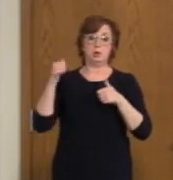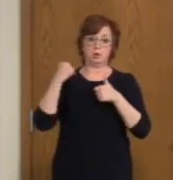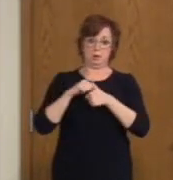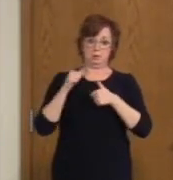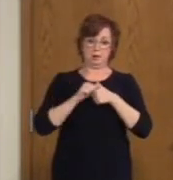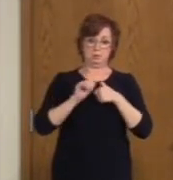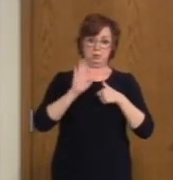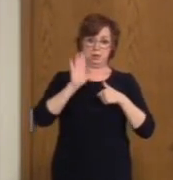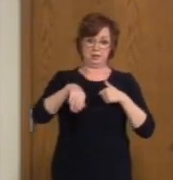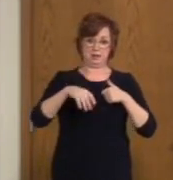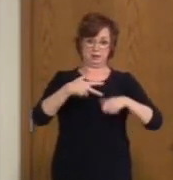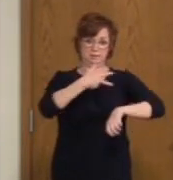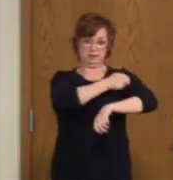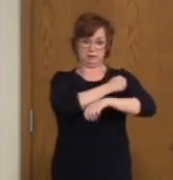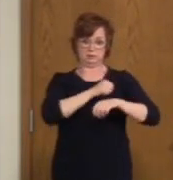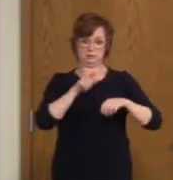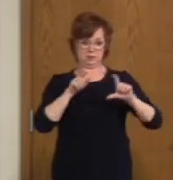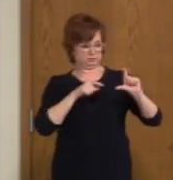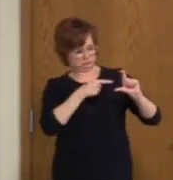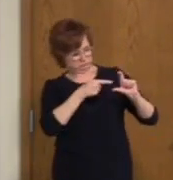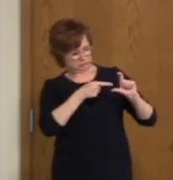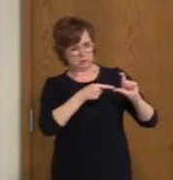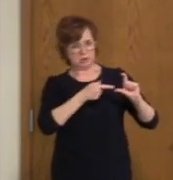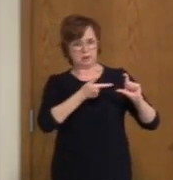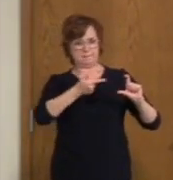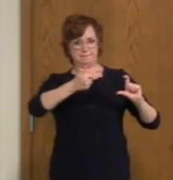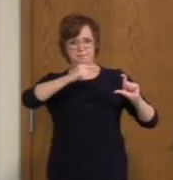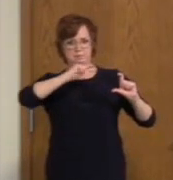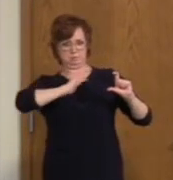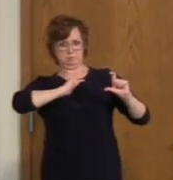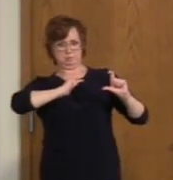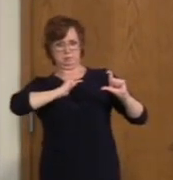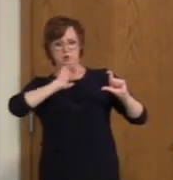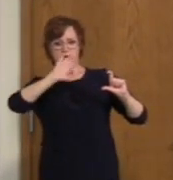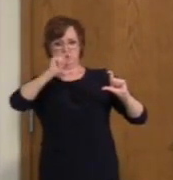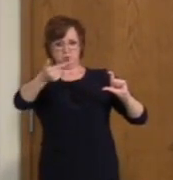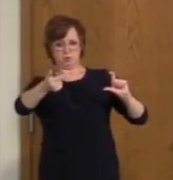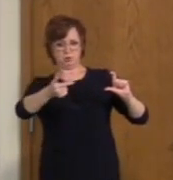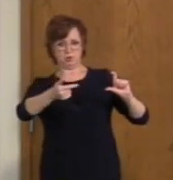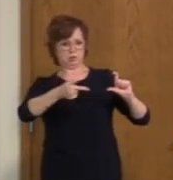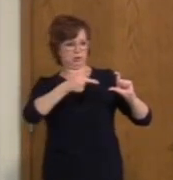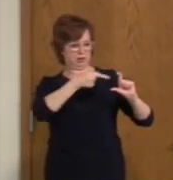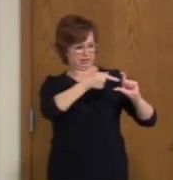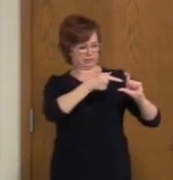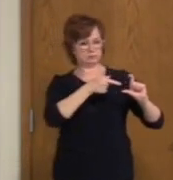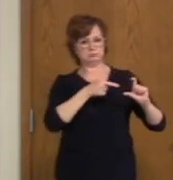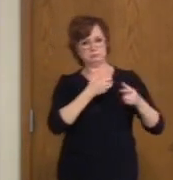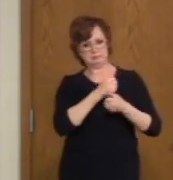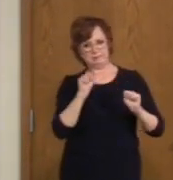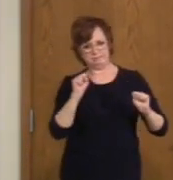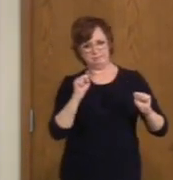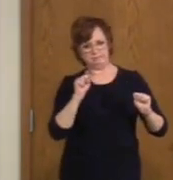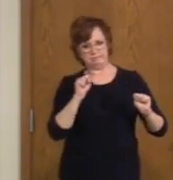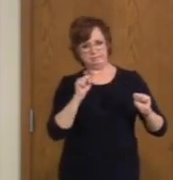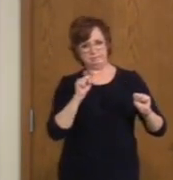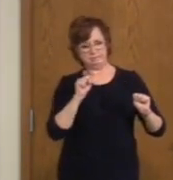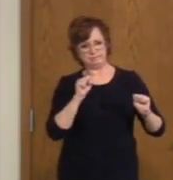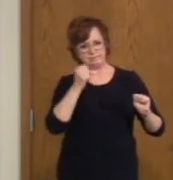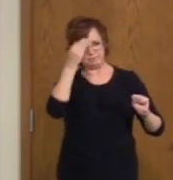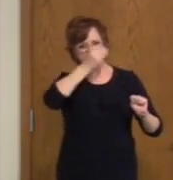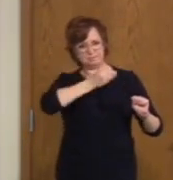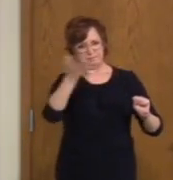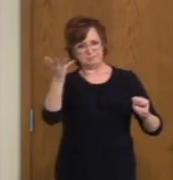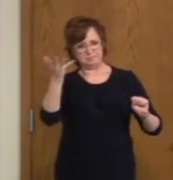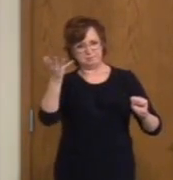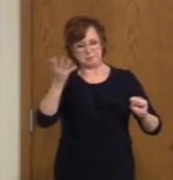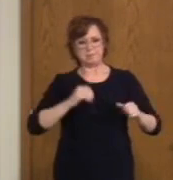that you were offered when it is your turn to be vaccinated, it will be safe. In Saskatchewan, all of the vaccines